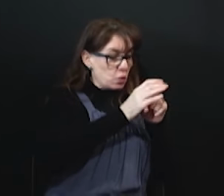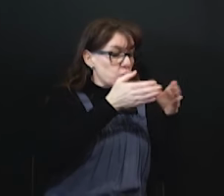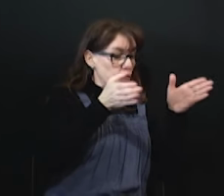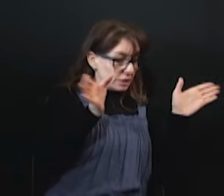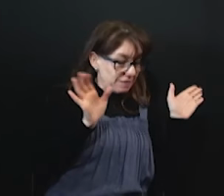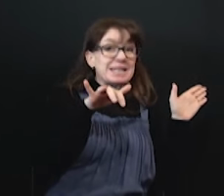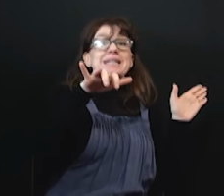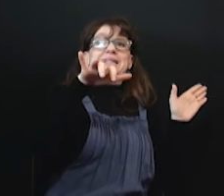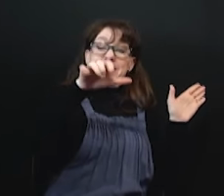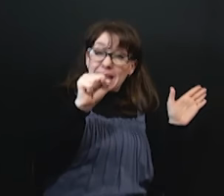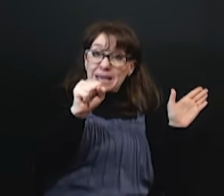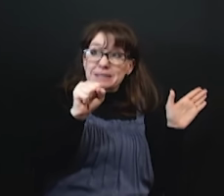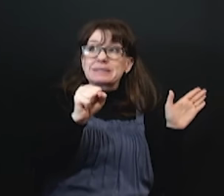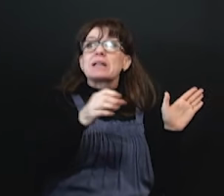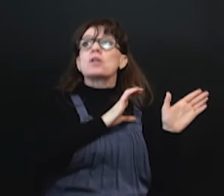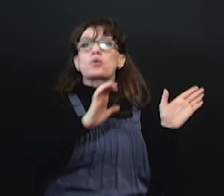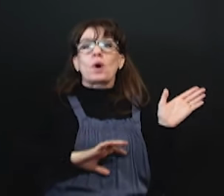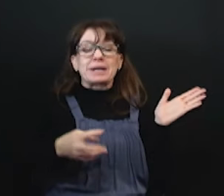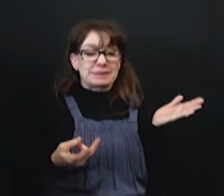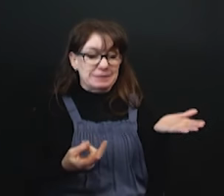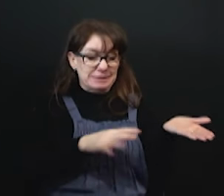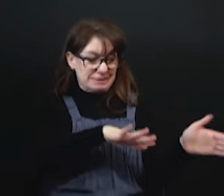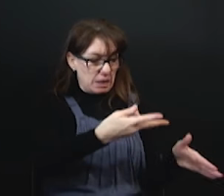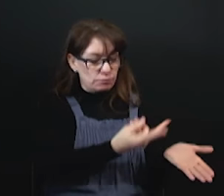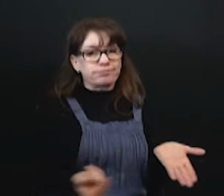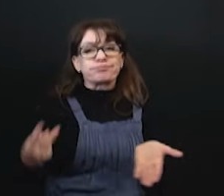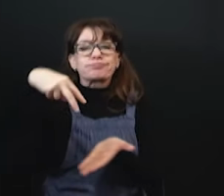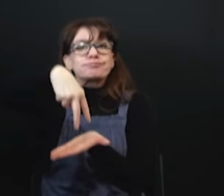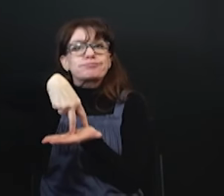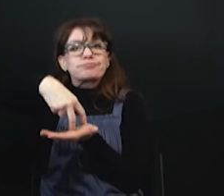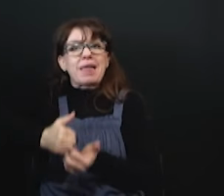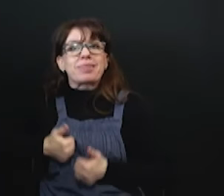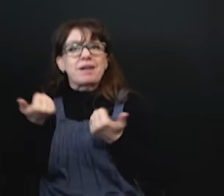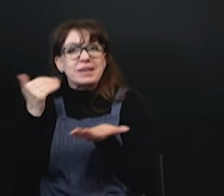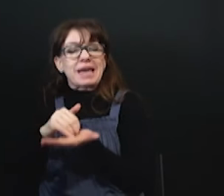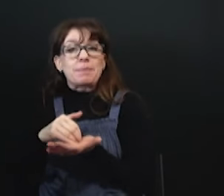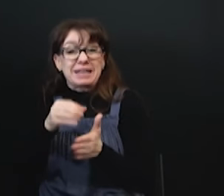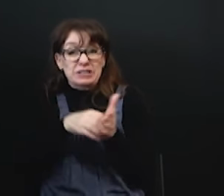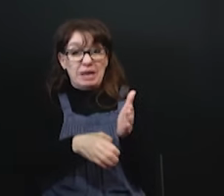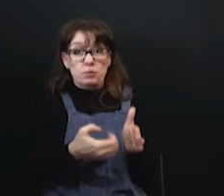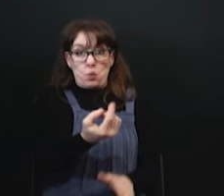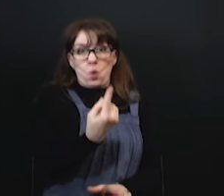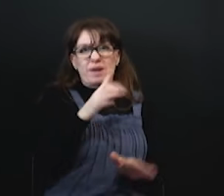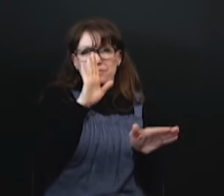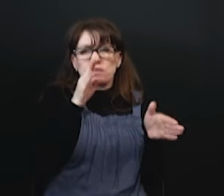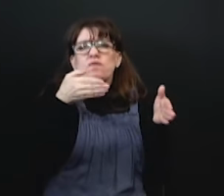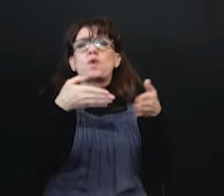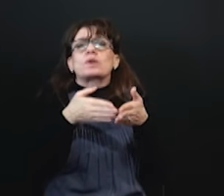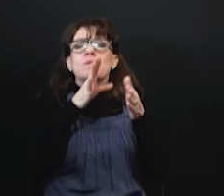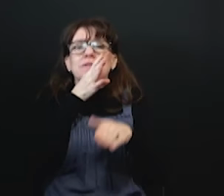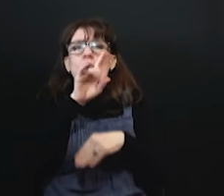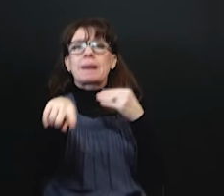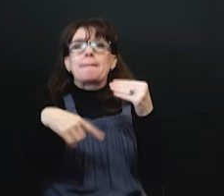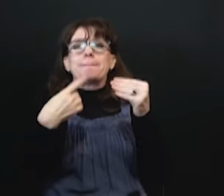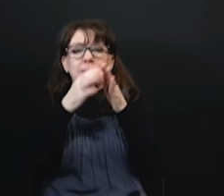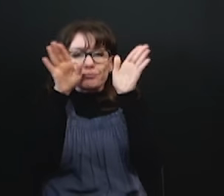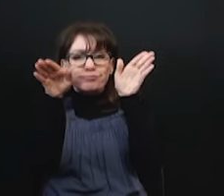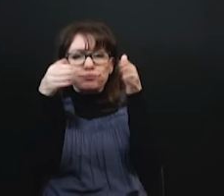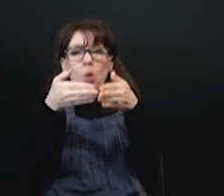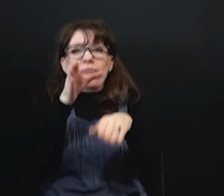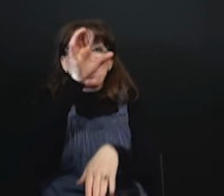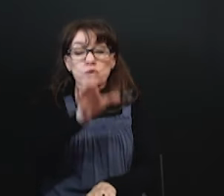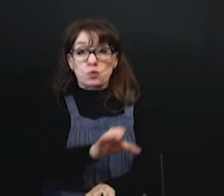means to say Christ is raised from the dead. But here in chapter 1, we have to focus. We are talking about the cross,